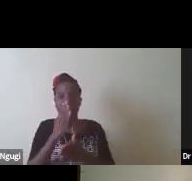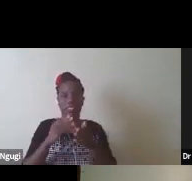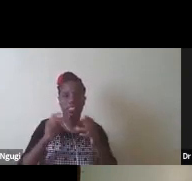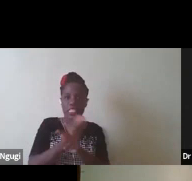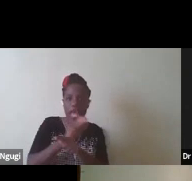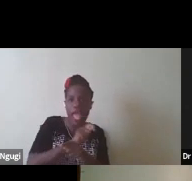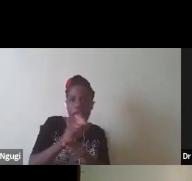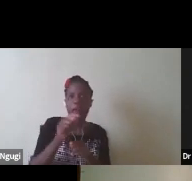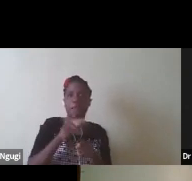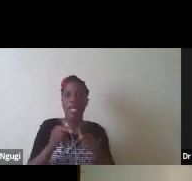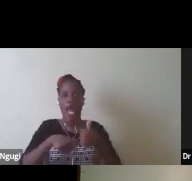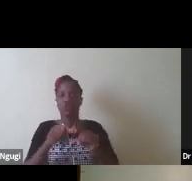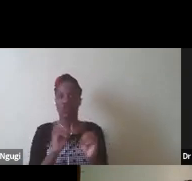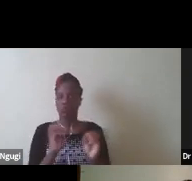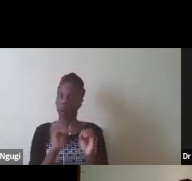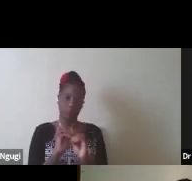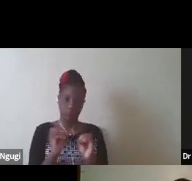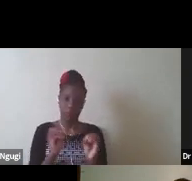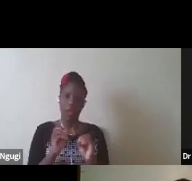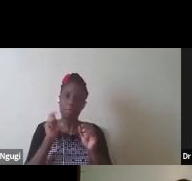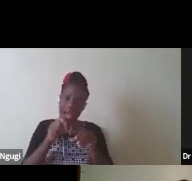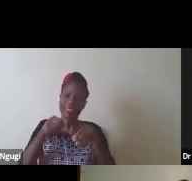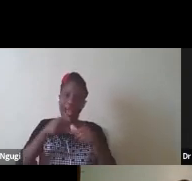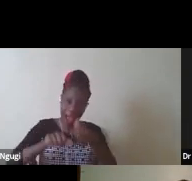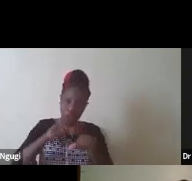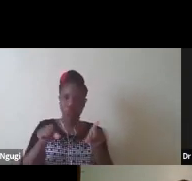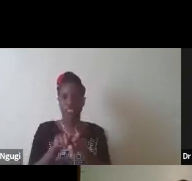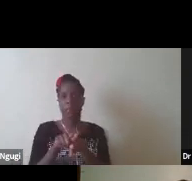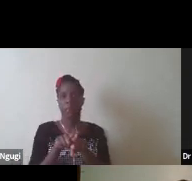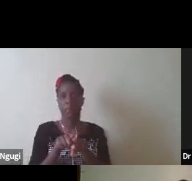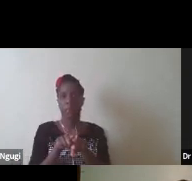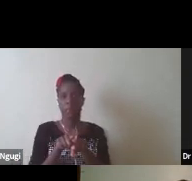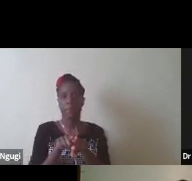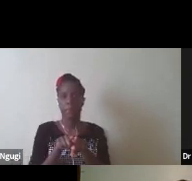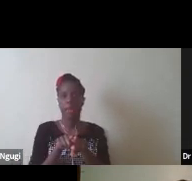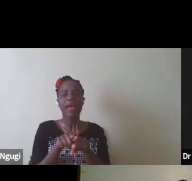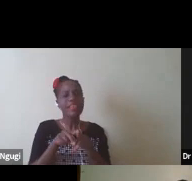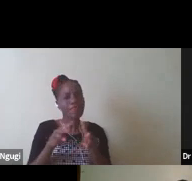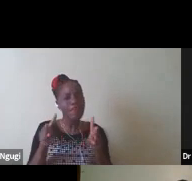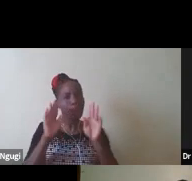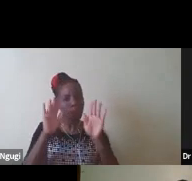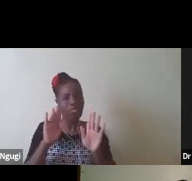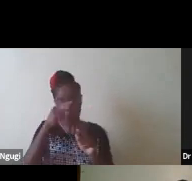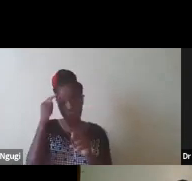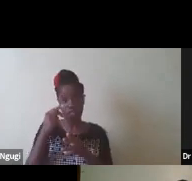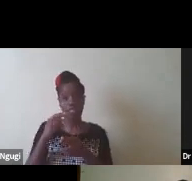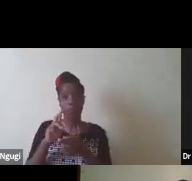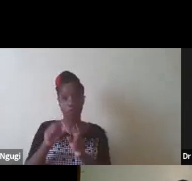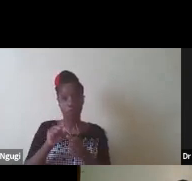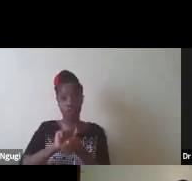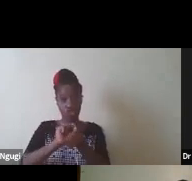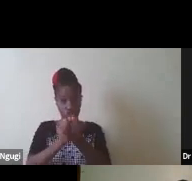we also have to take the action. So this may need to lead to the revision. We may